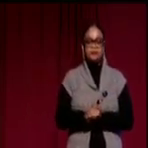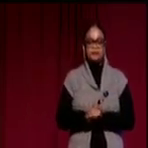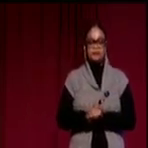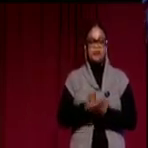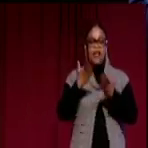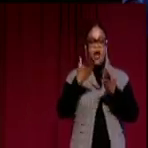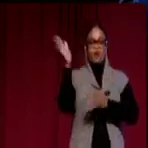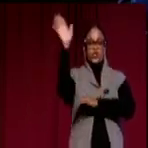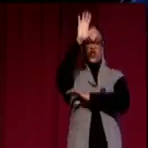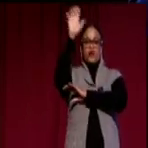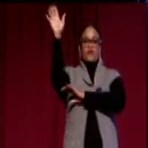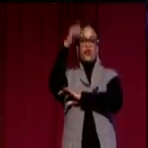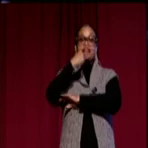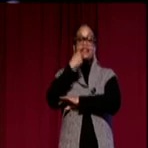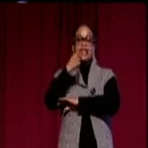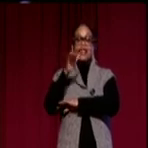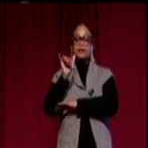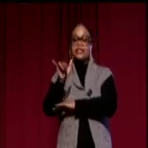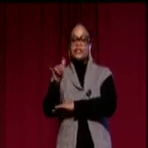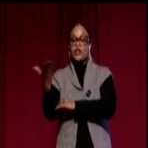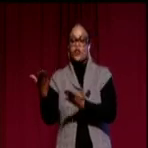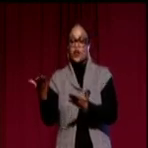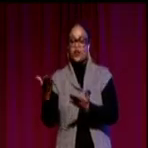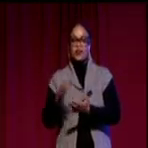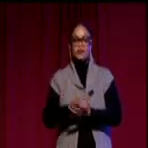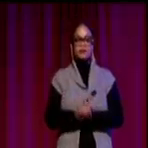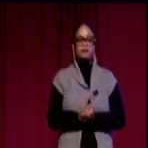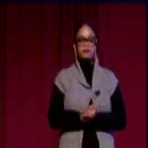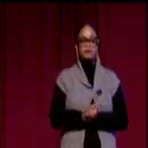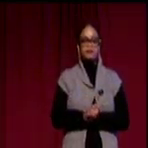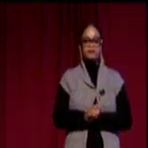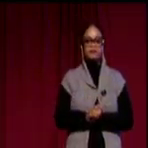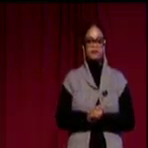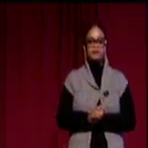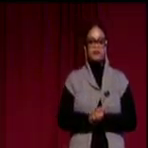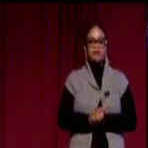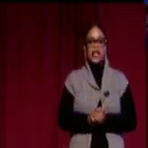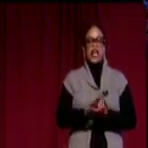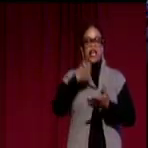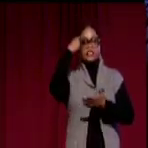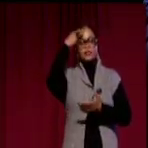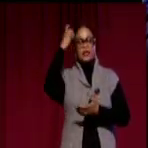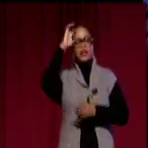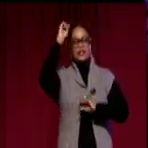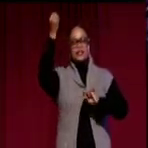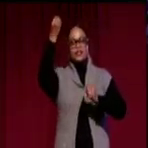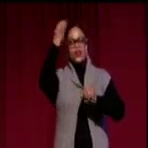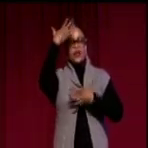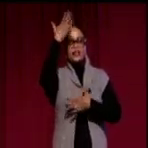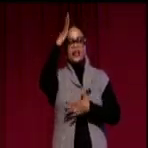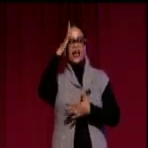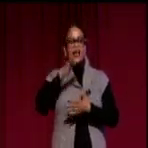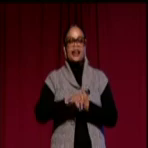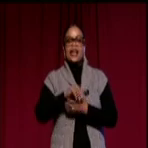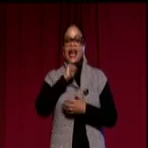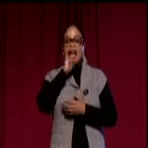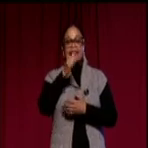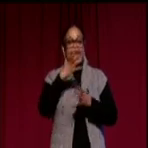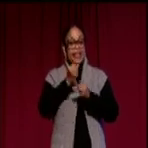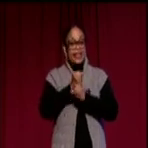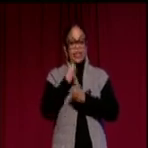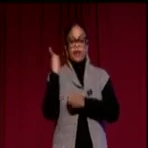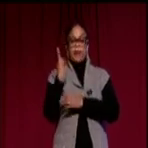I want you to wave your hand and say, I'm still here. It's by the grace of God. I didn't get it by